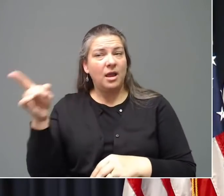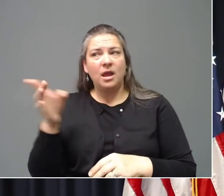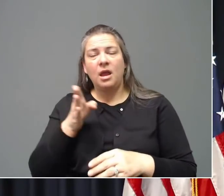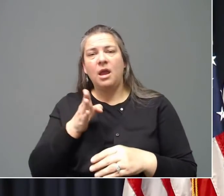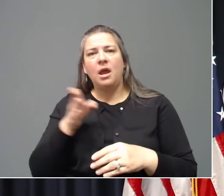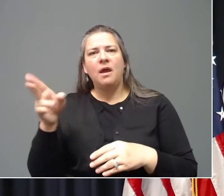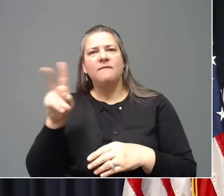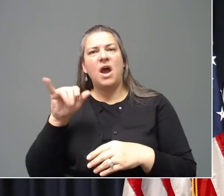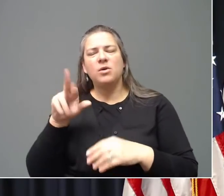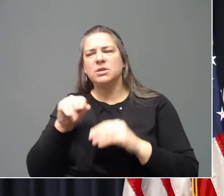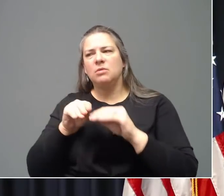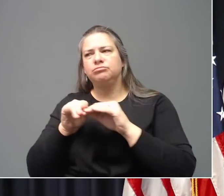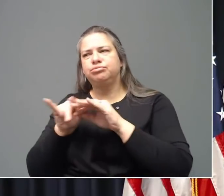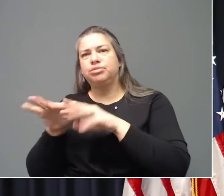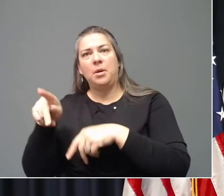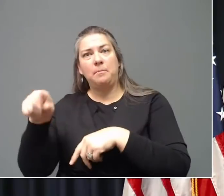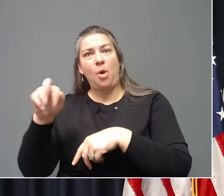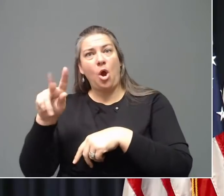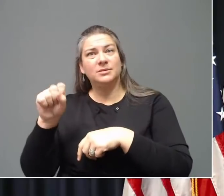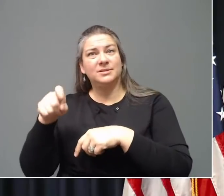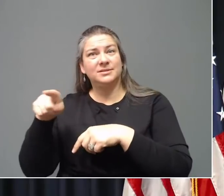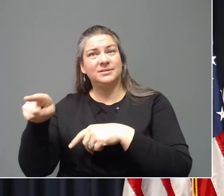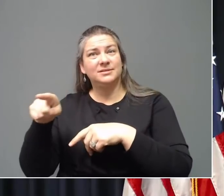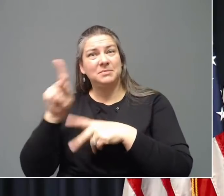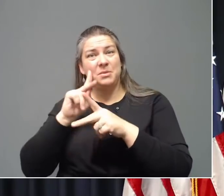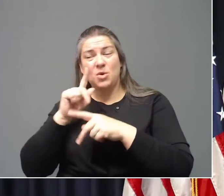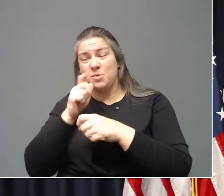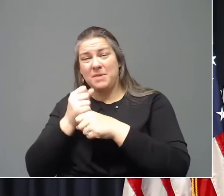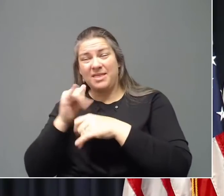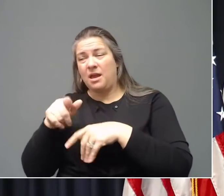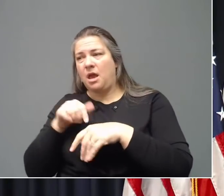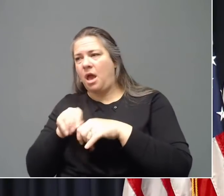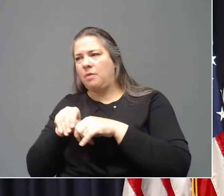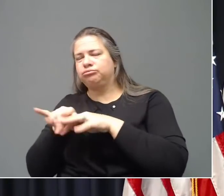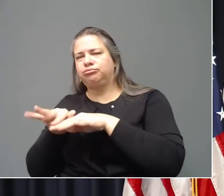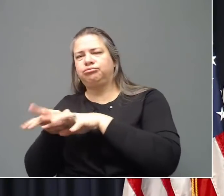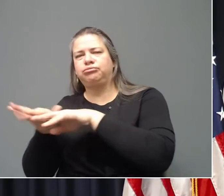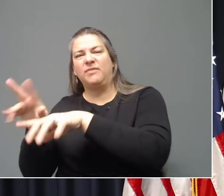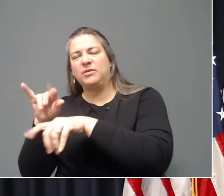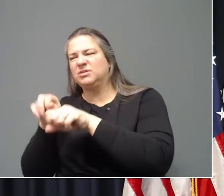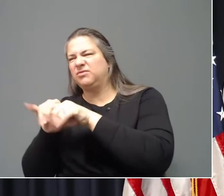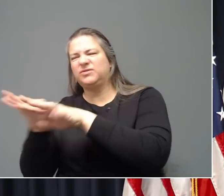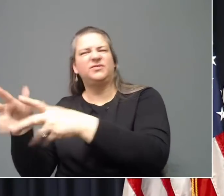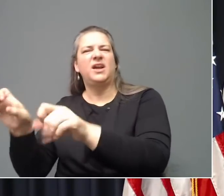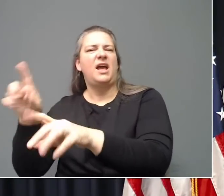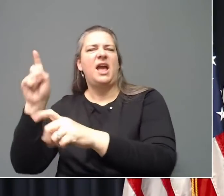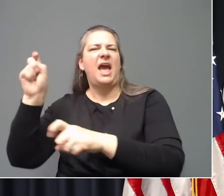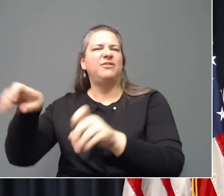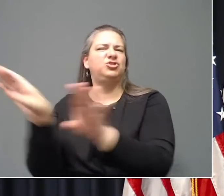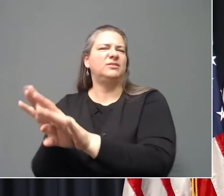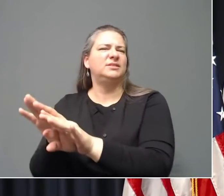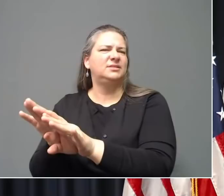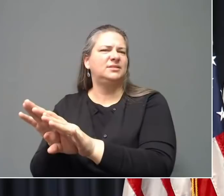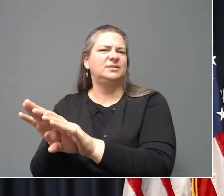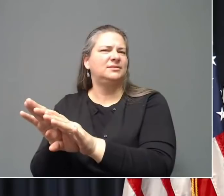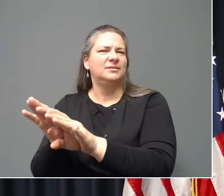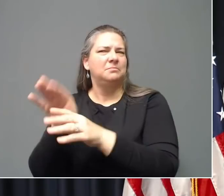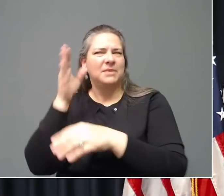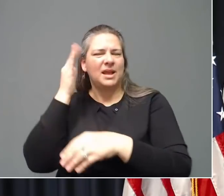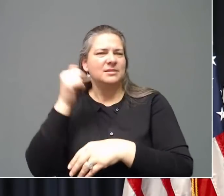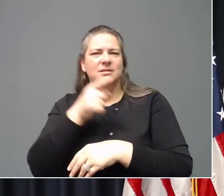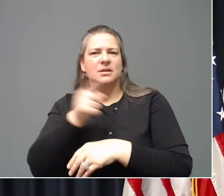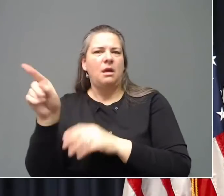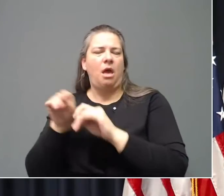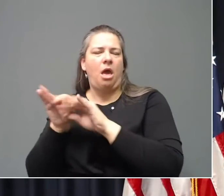that it needs. Failure to manage and to have the tools in place for this virus is going to have